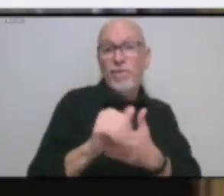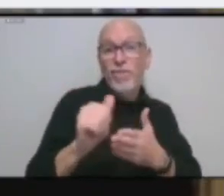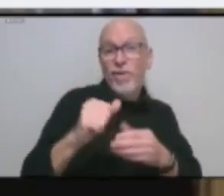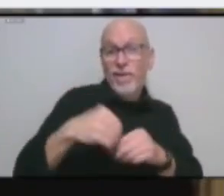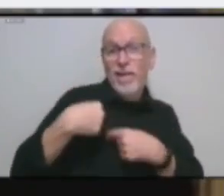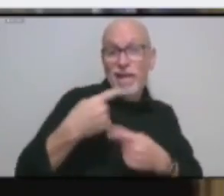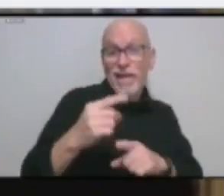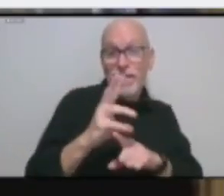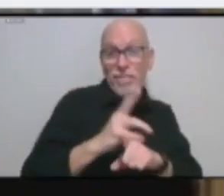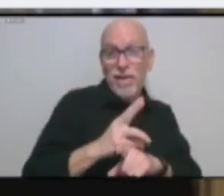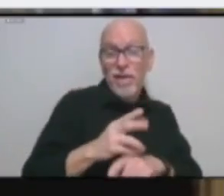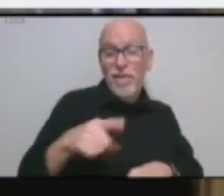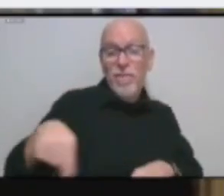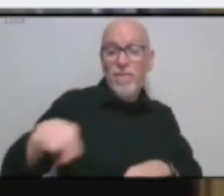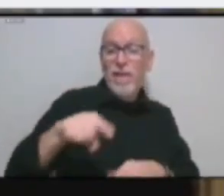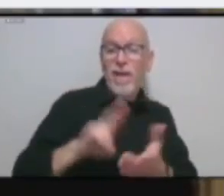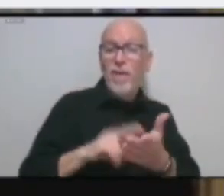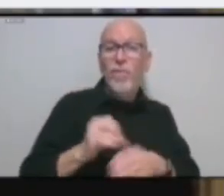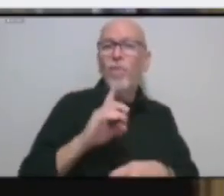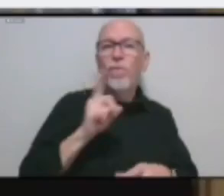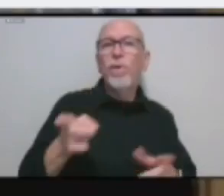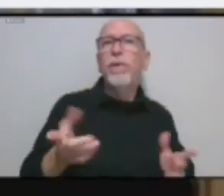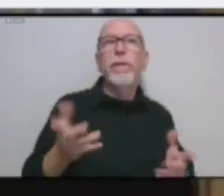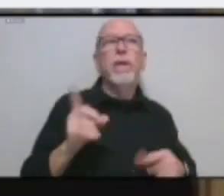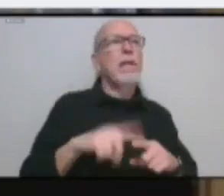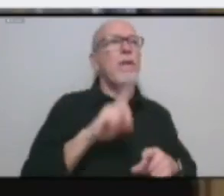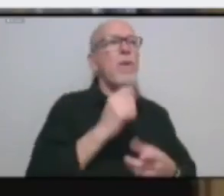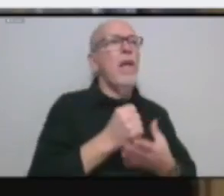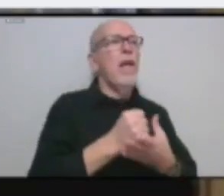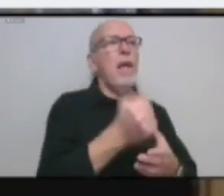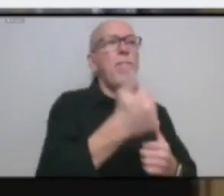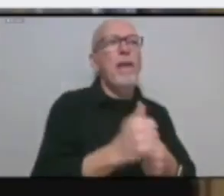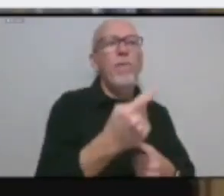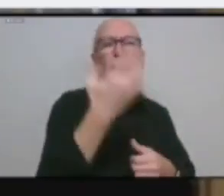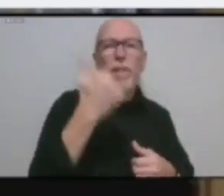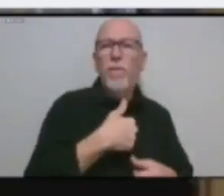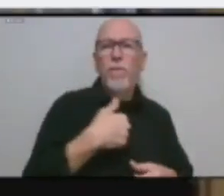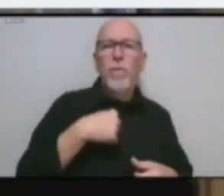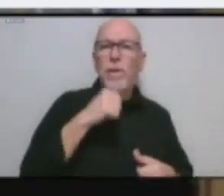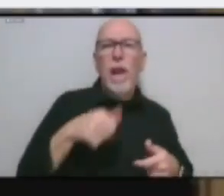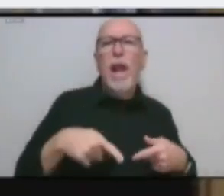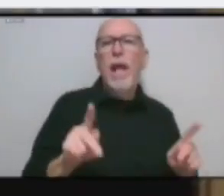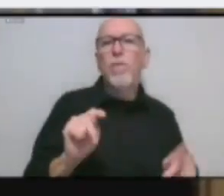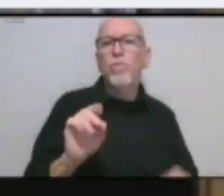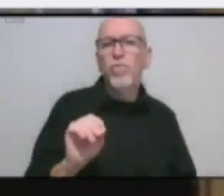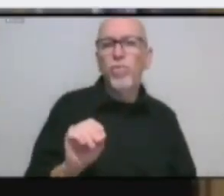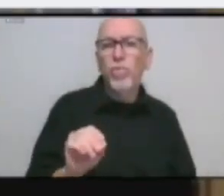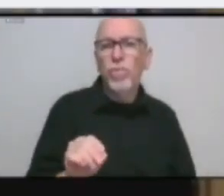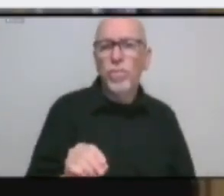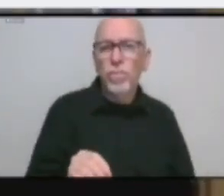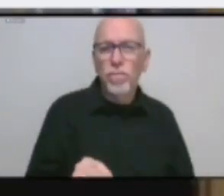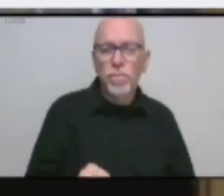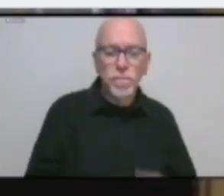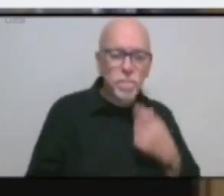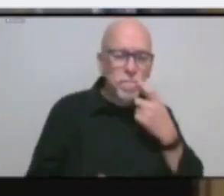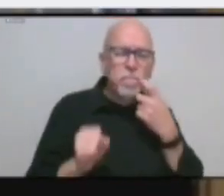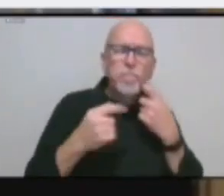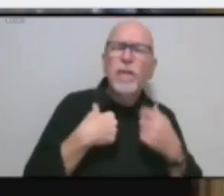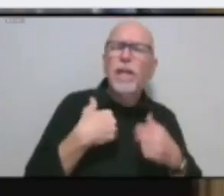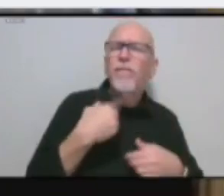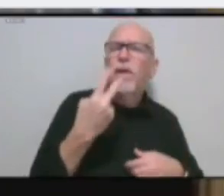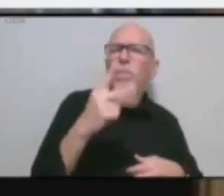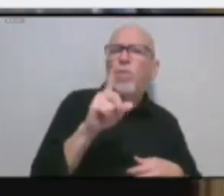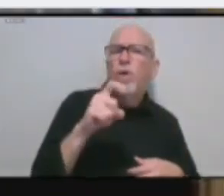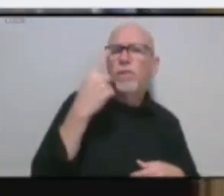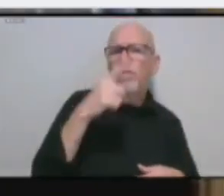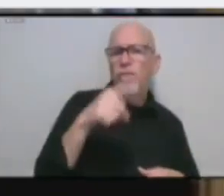and I quote, really cannot help anybody at all because we are not allowed to. So I actually have a couple of questions for you